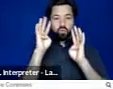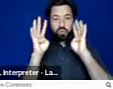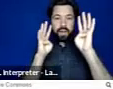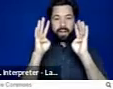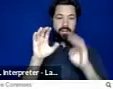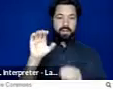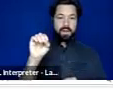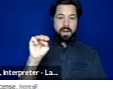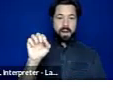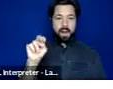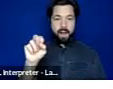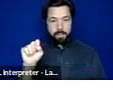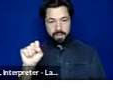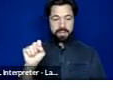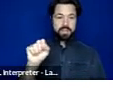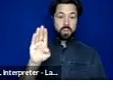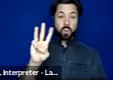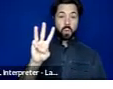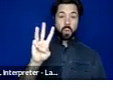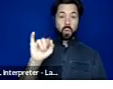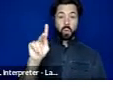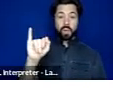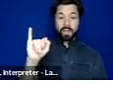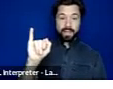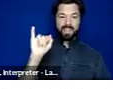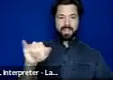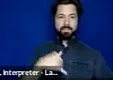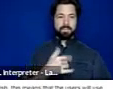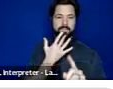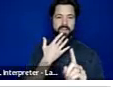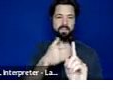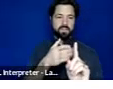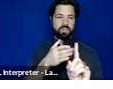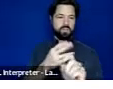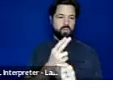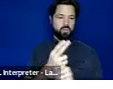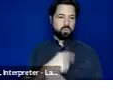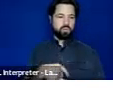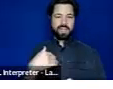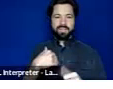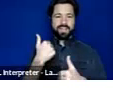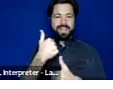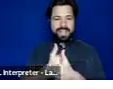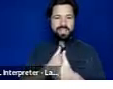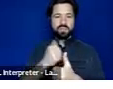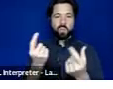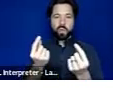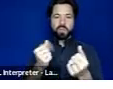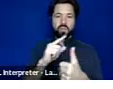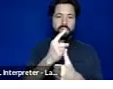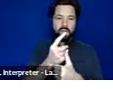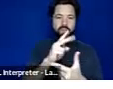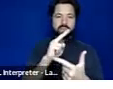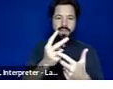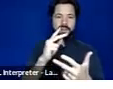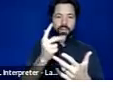This is a really good one. It takes you all the way through all of the steps. And this is the example that I